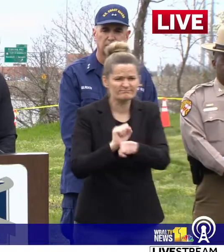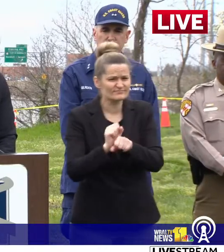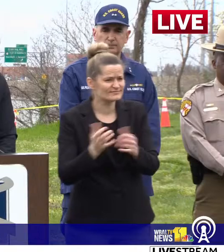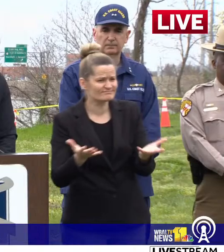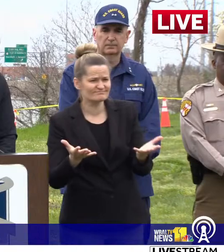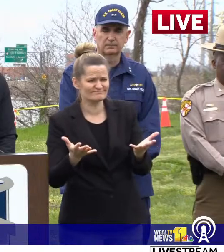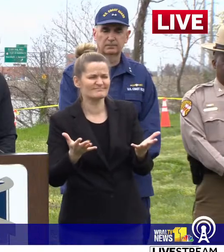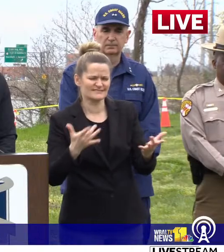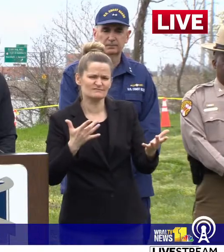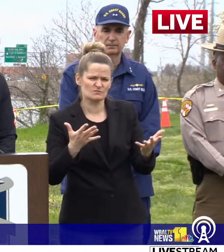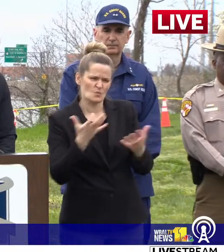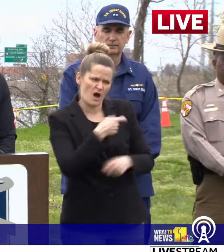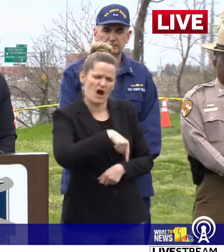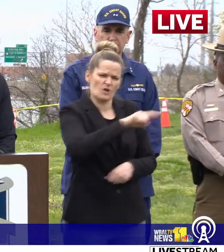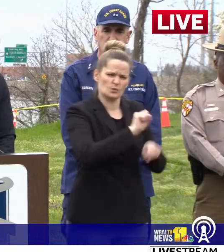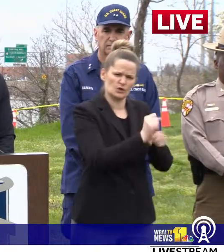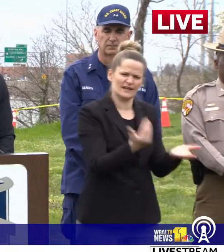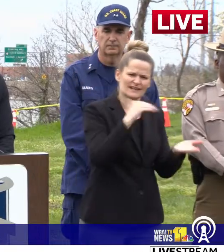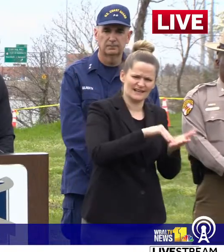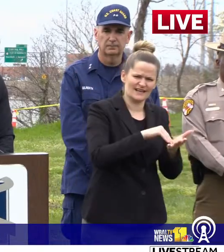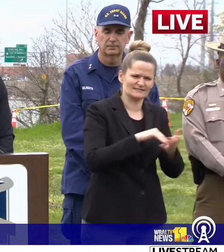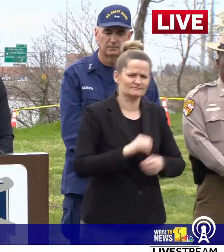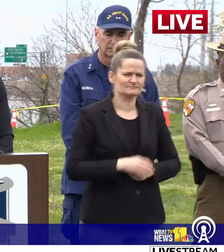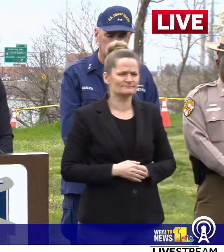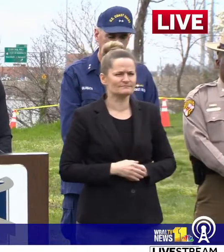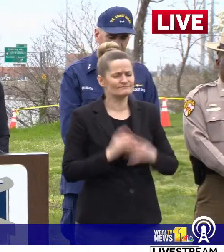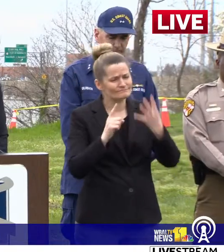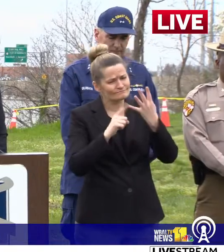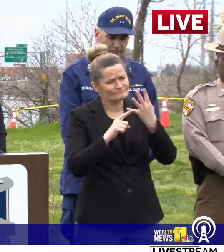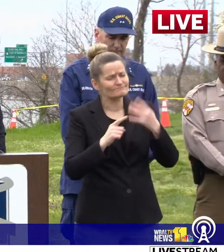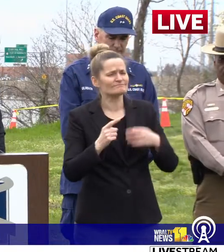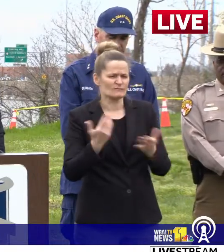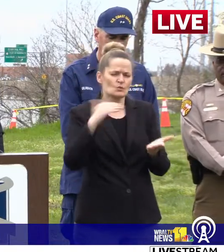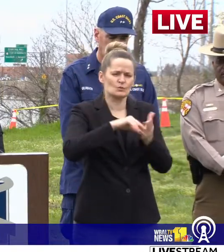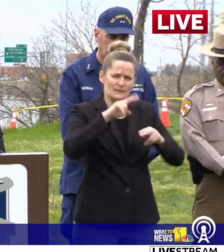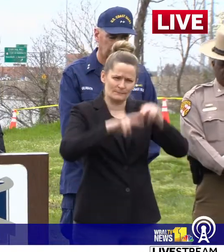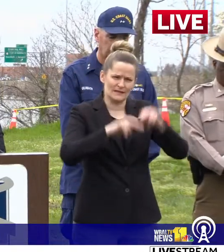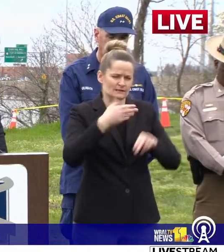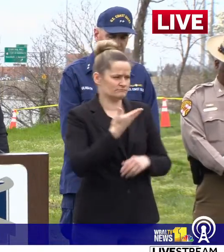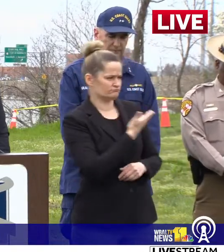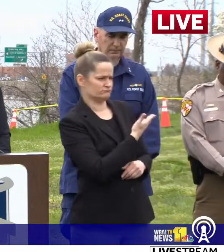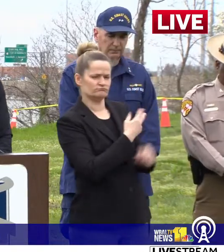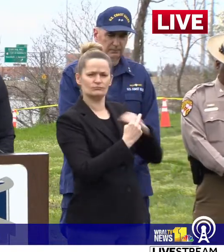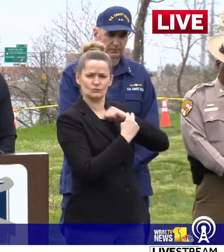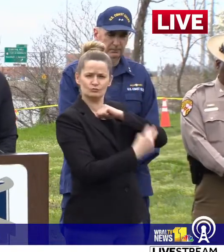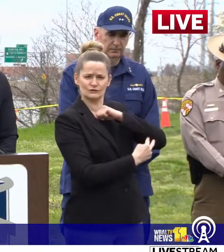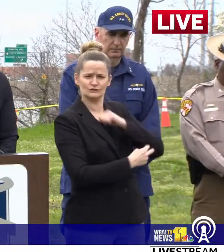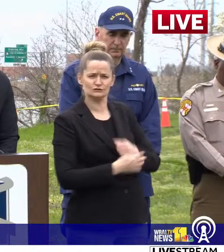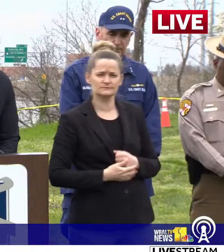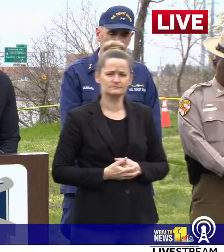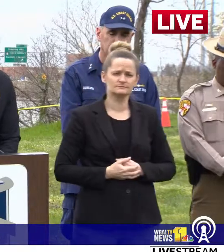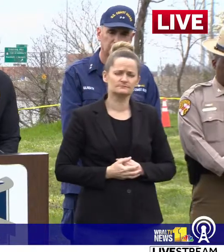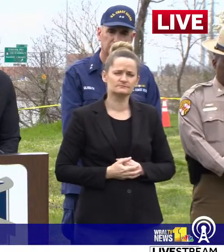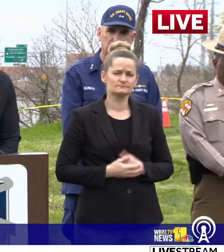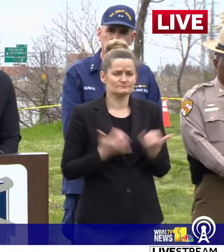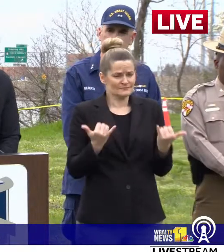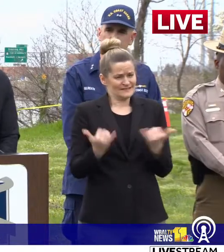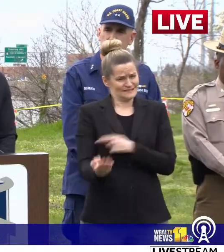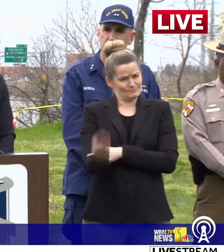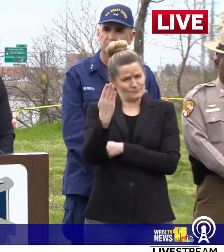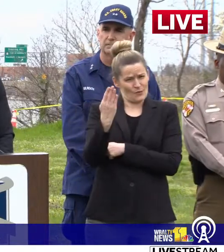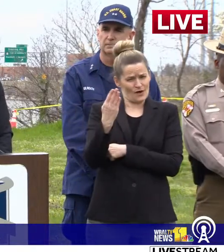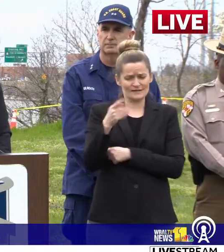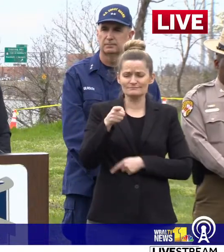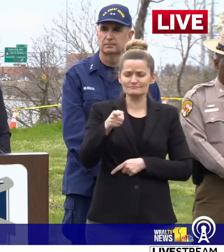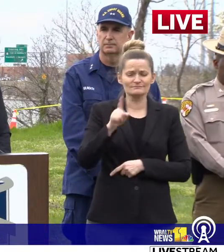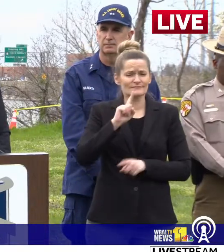will, rebuild the Key Bridge. This morning, I received a briefing from Unified Command,